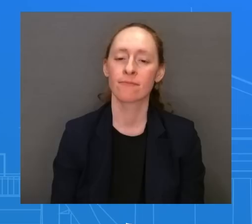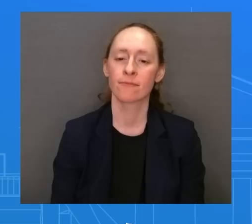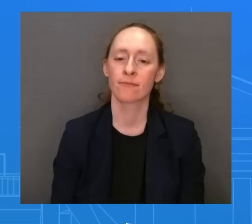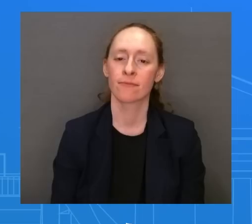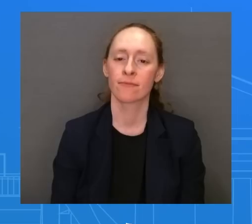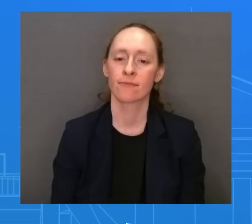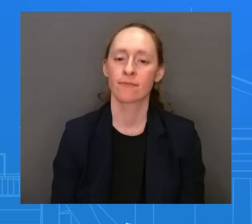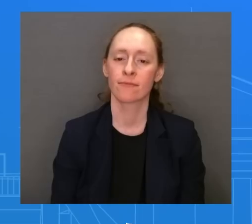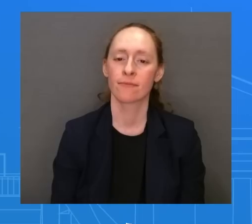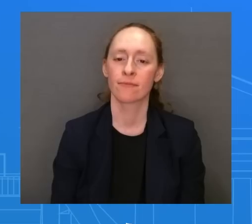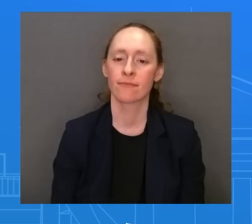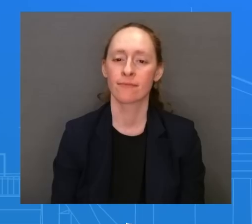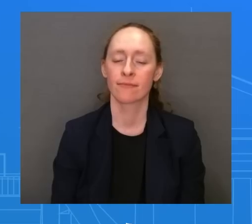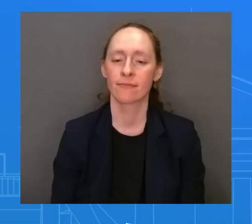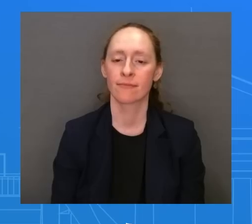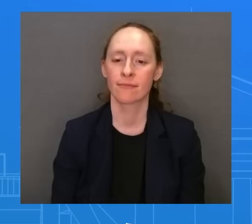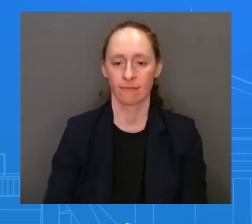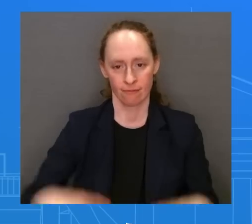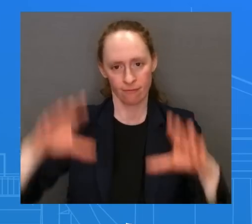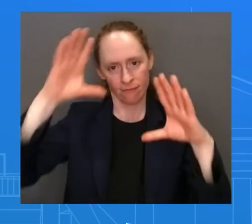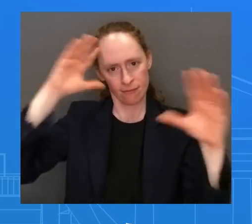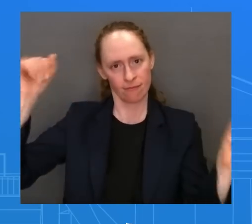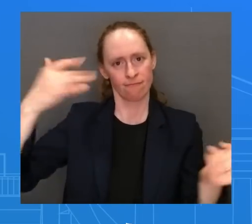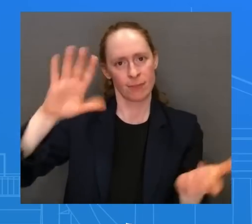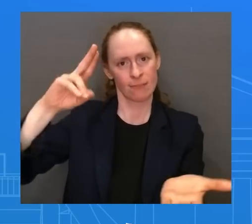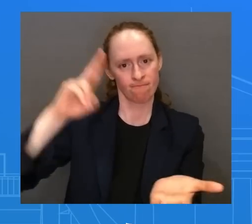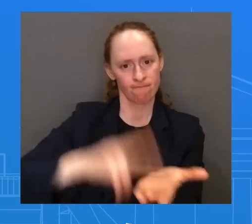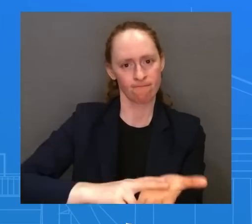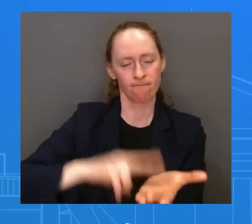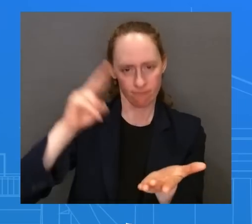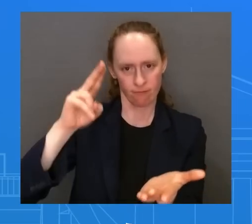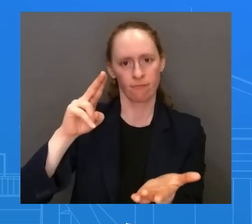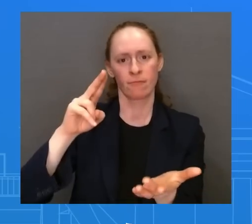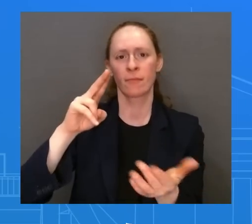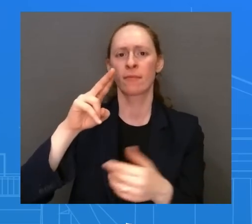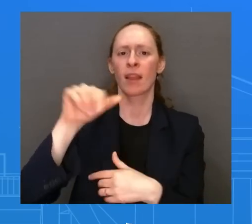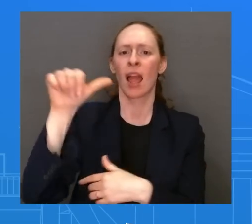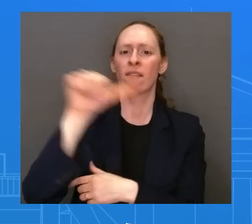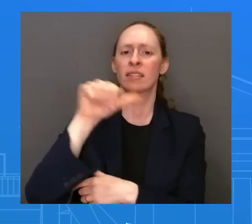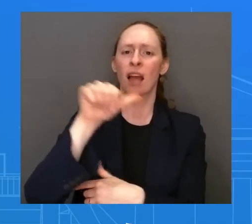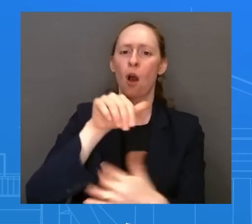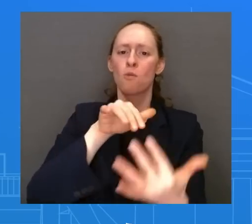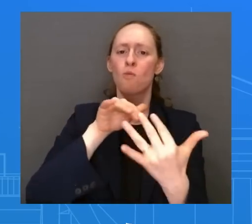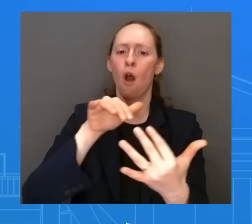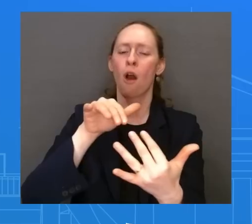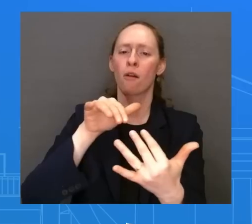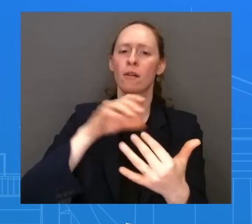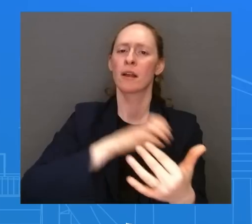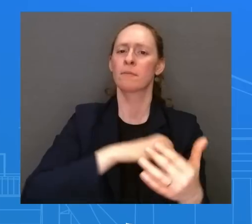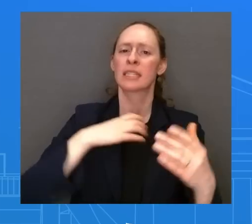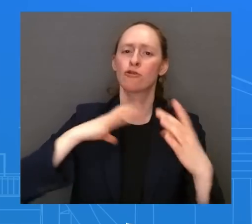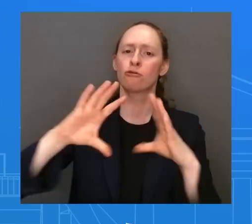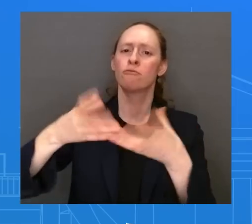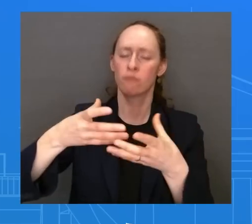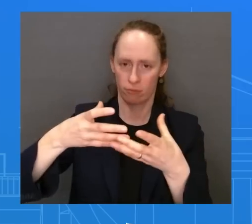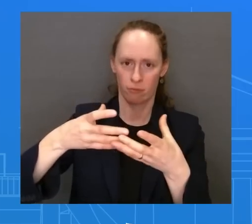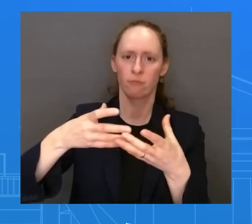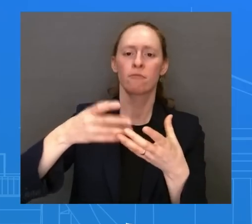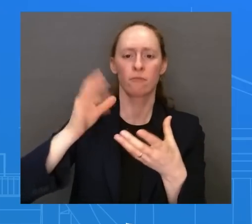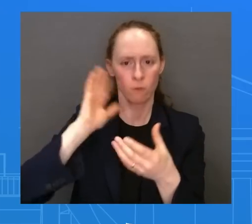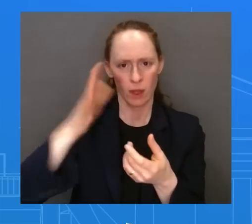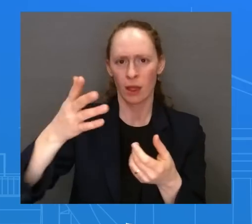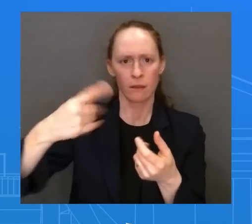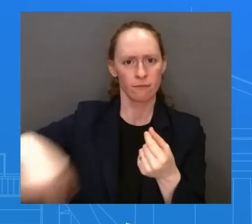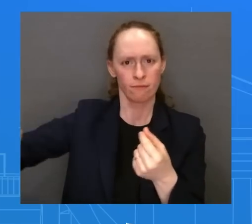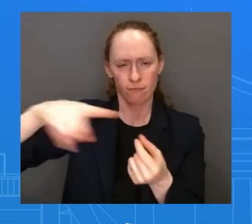cooperate with that that's going to look at the whole 20 years uh America's longest war deserves a lengthy review and lengthy study and the